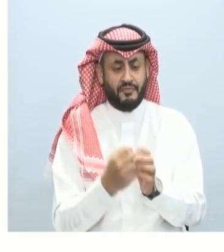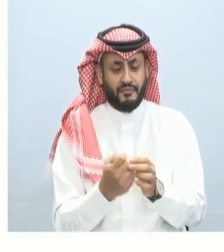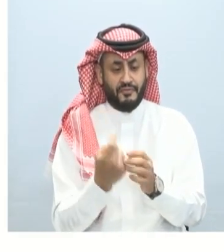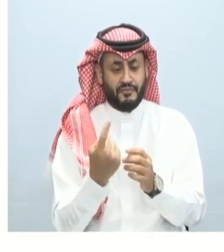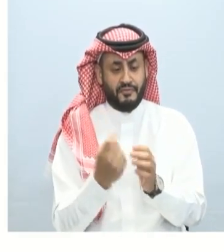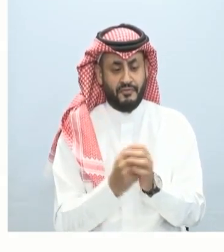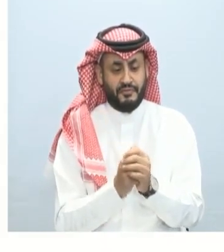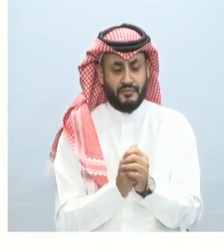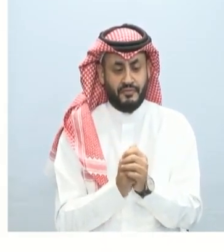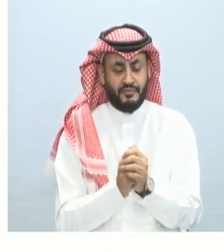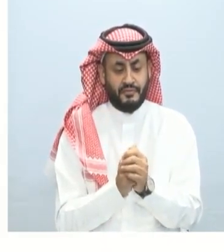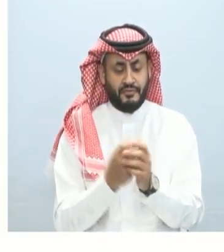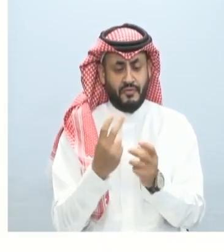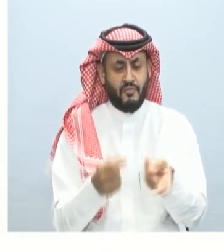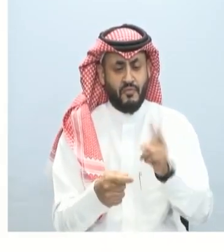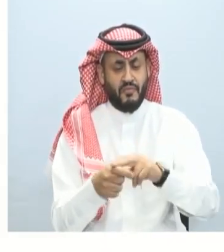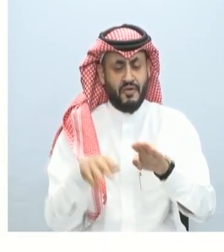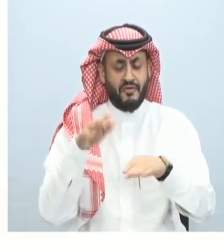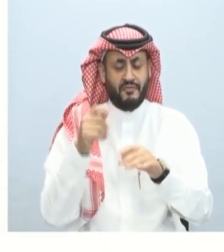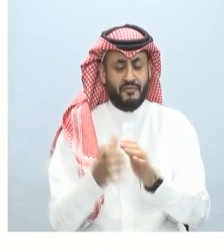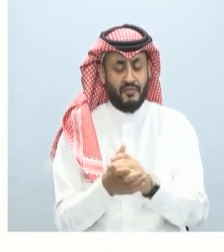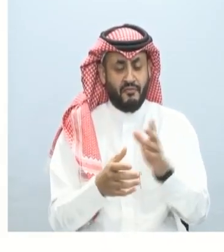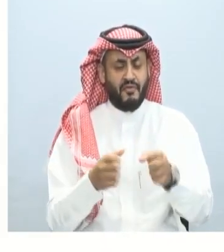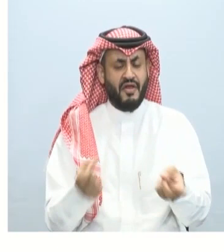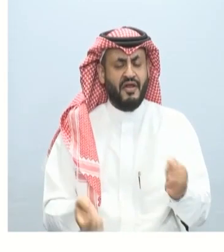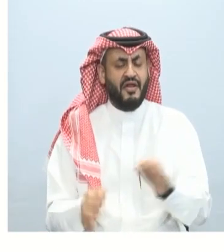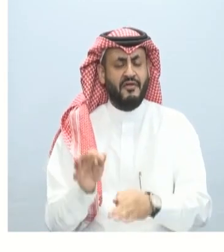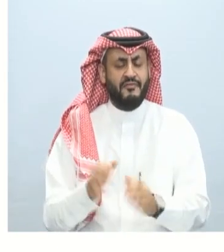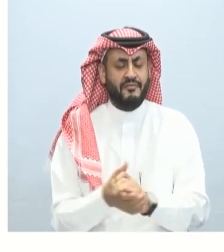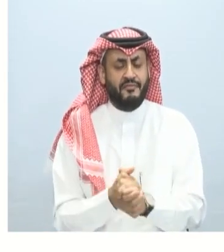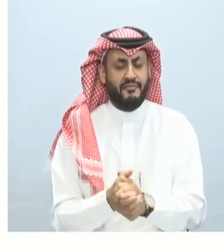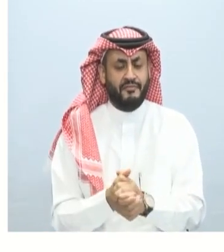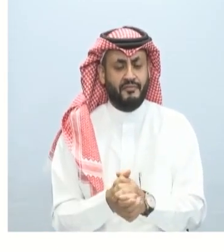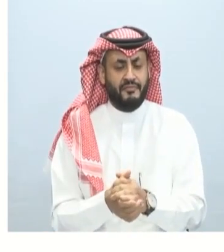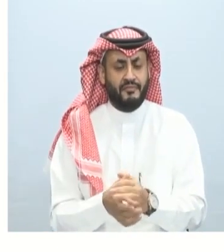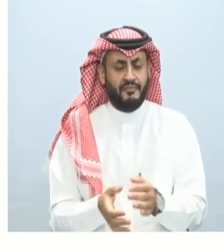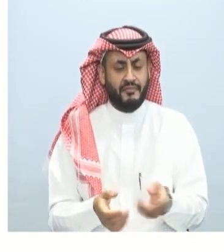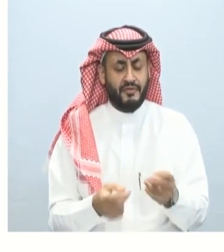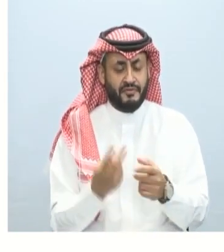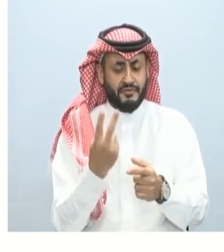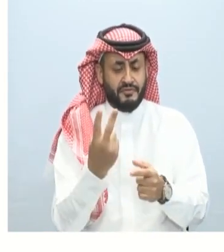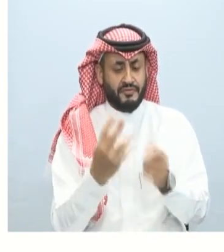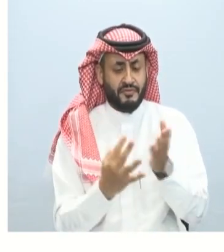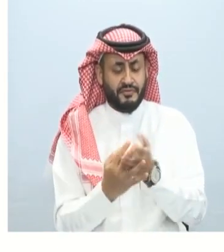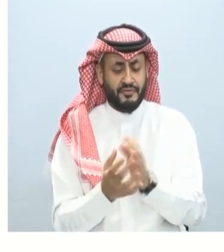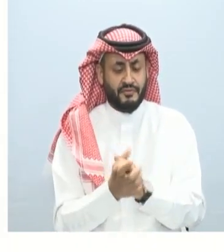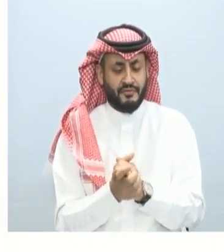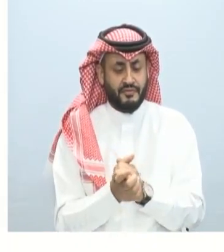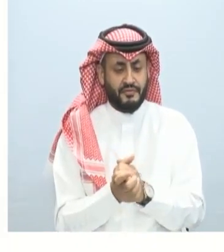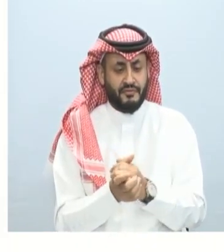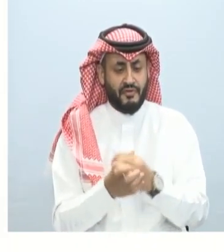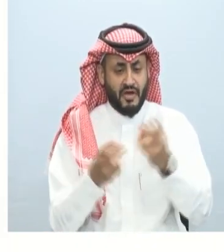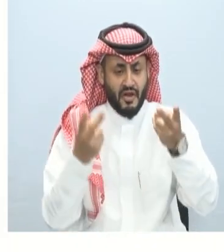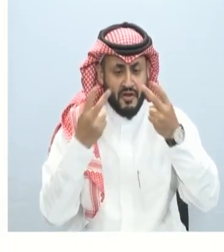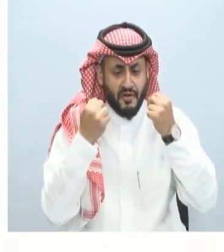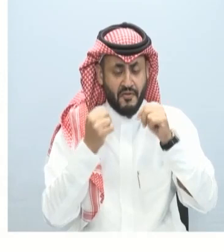than 1, and in which we talked about teamwork. We had our second unit, unit 2, influential people,